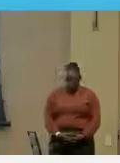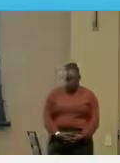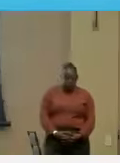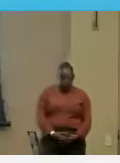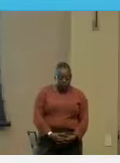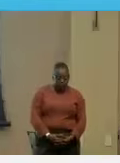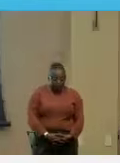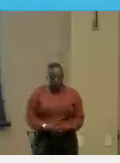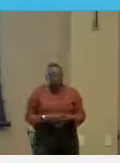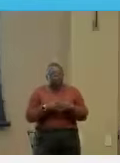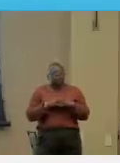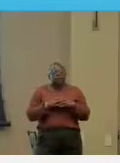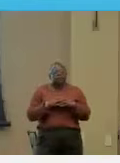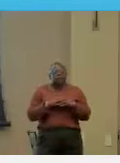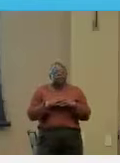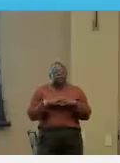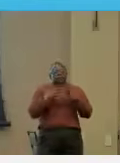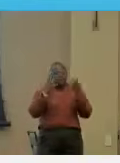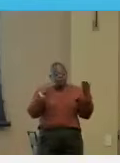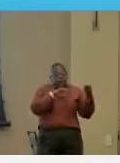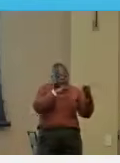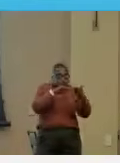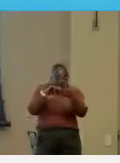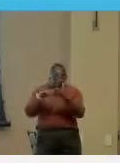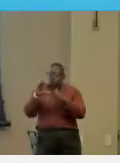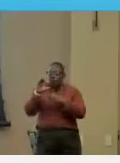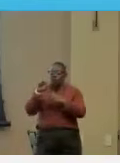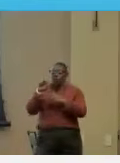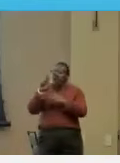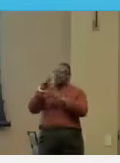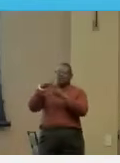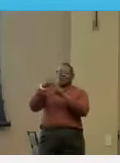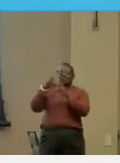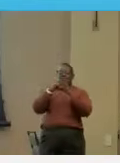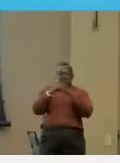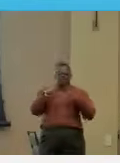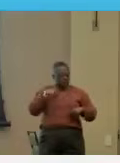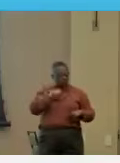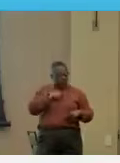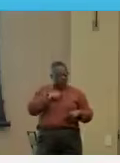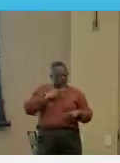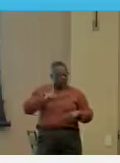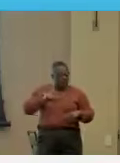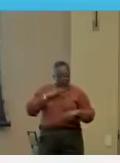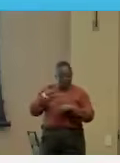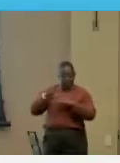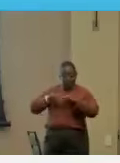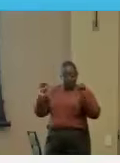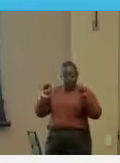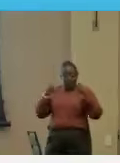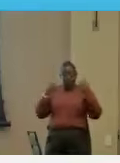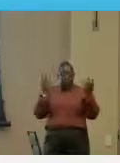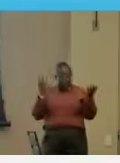So there's lots of CAR T-cell studies going on. What are we doing that's different? I hope I was able